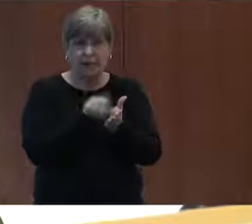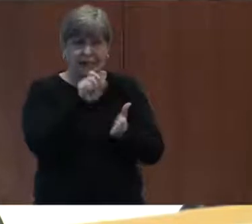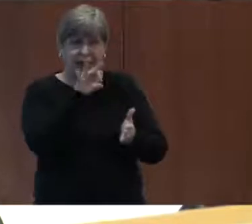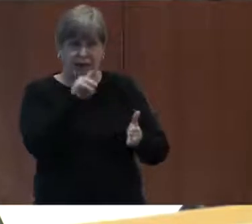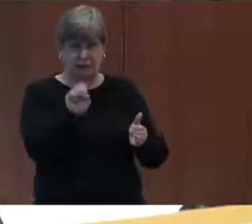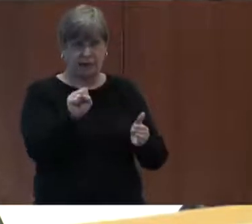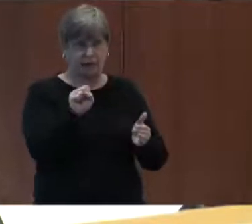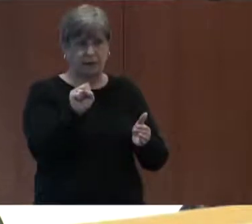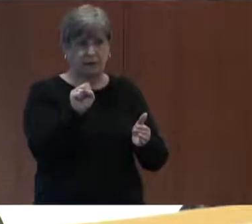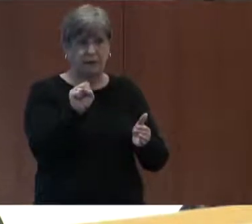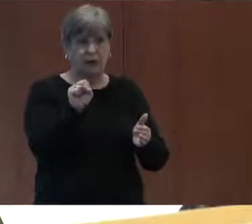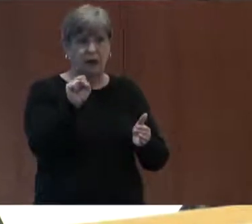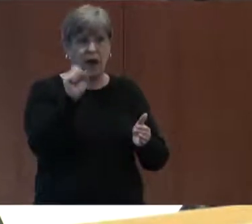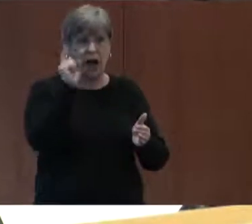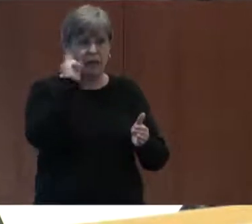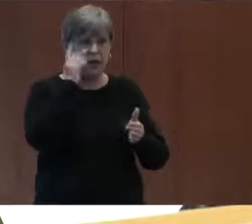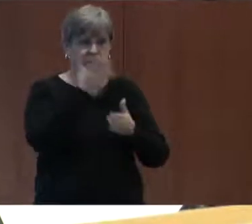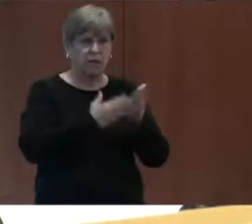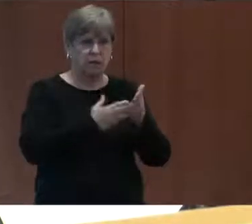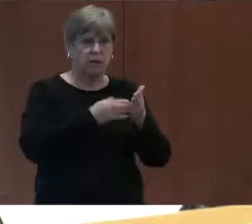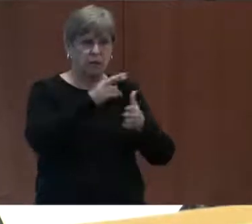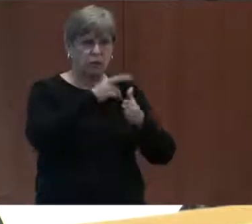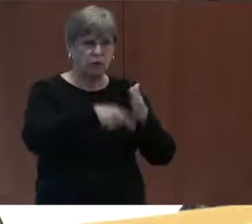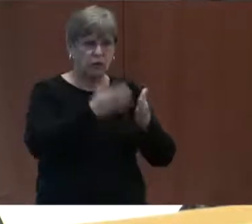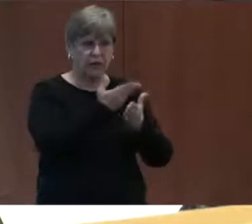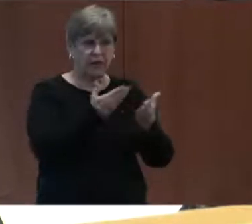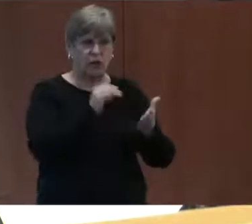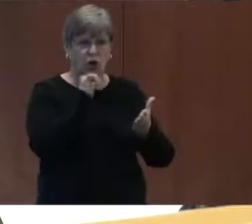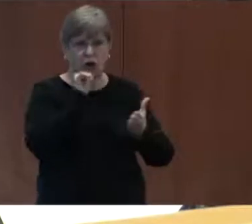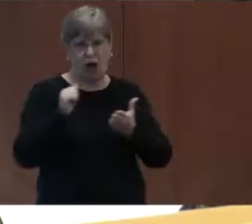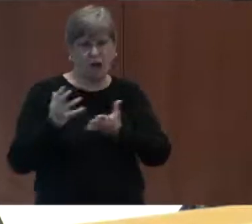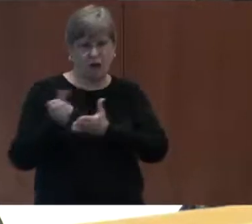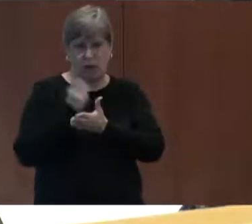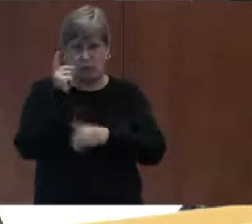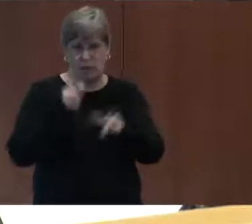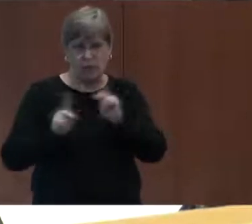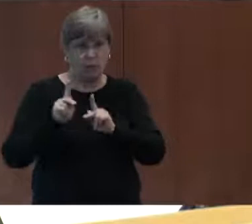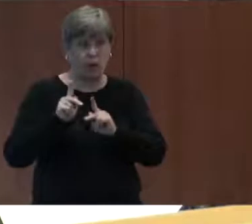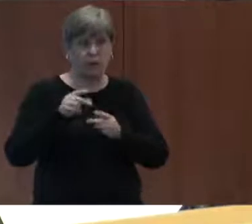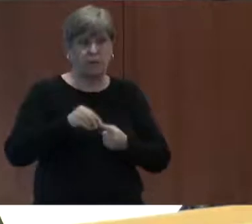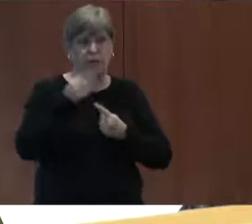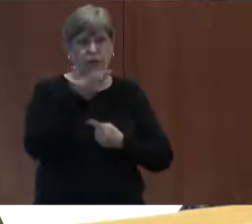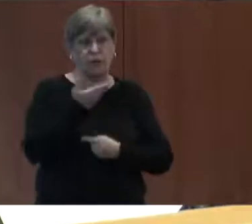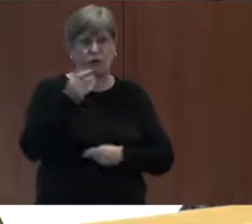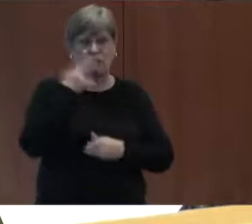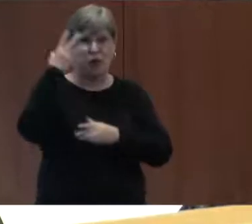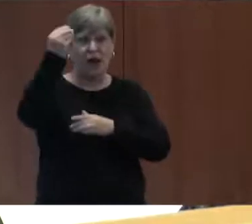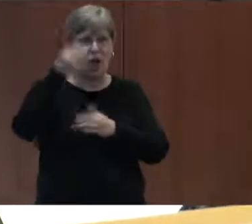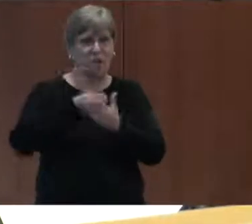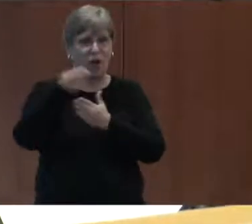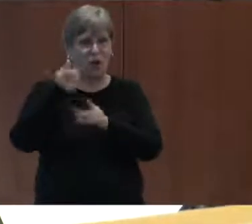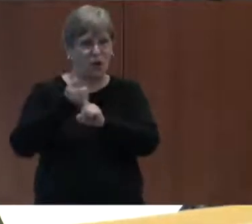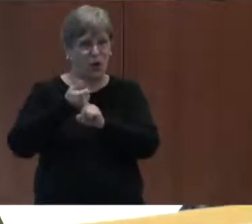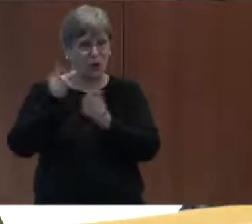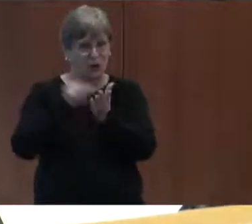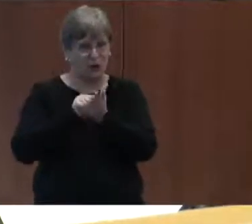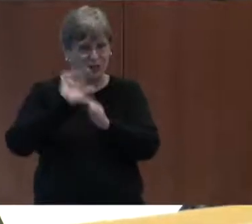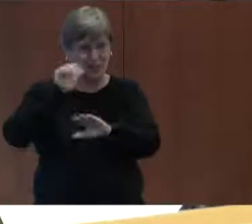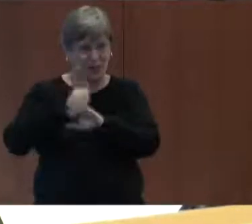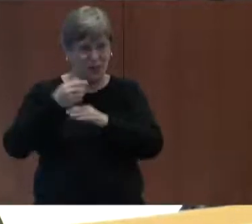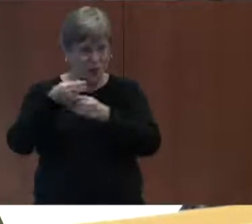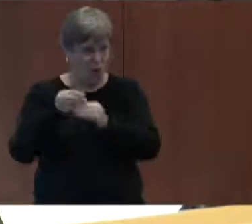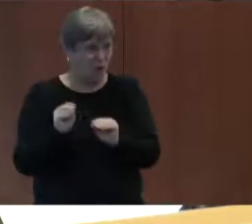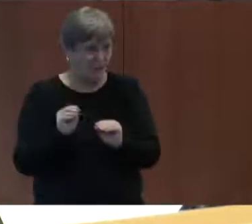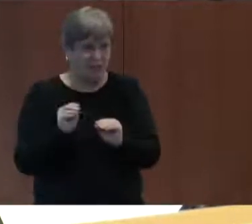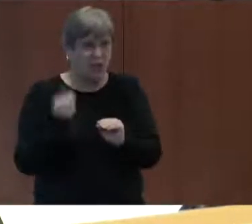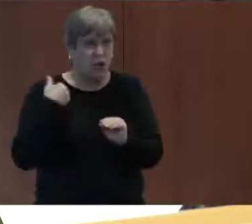status. I think probably some of the outcomes will be things that aren't desirable to people, especially those who have gone out and purchased their own printers to put in their offices and things.